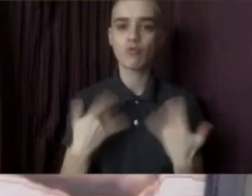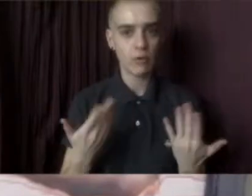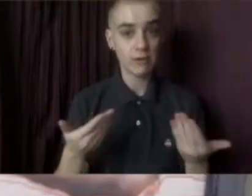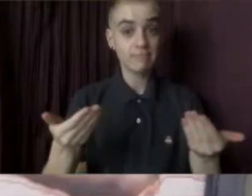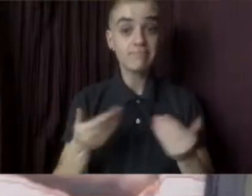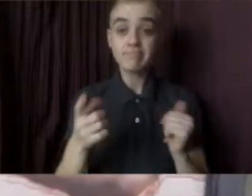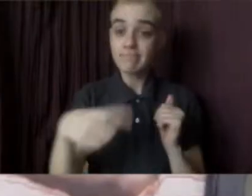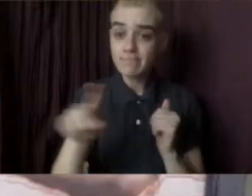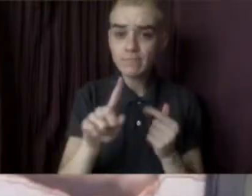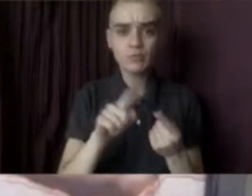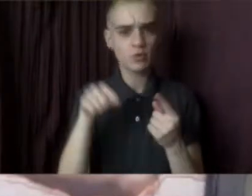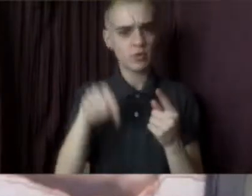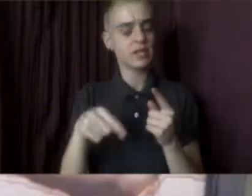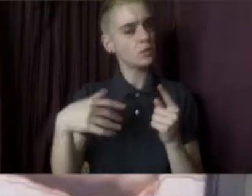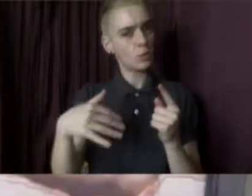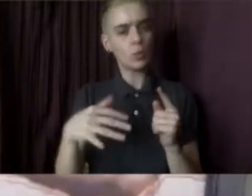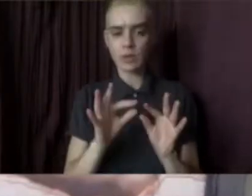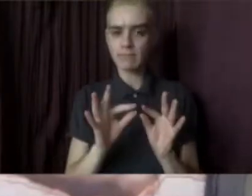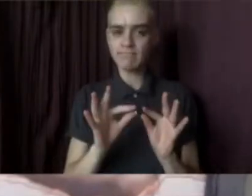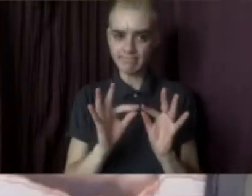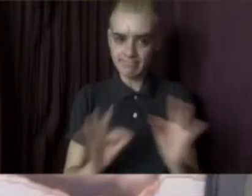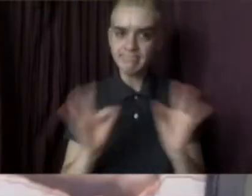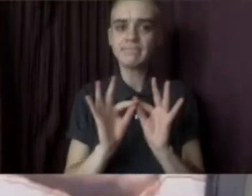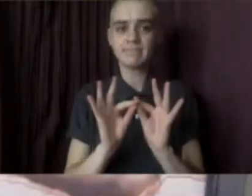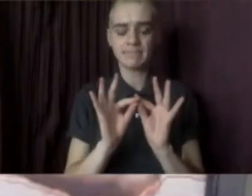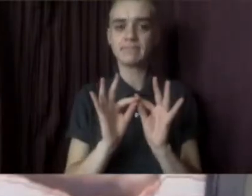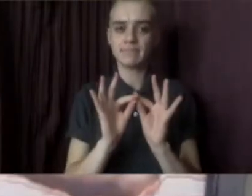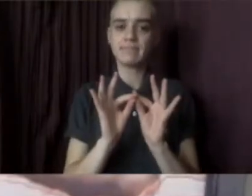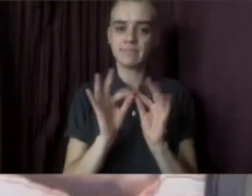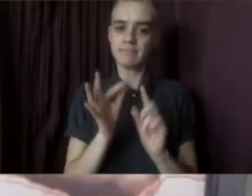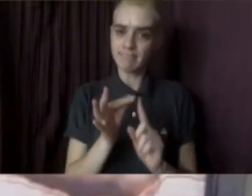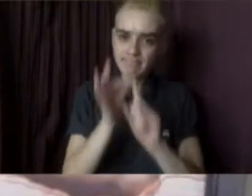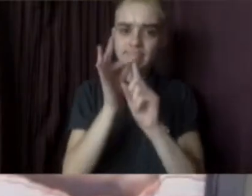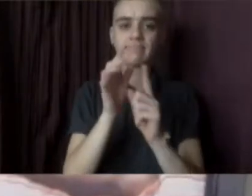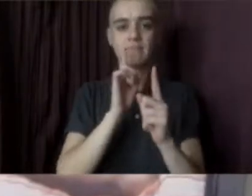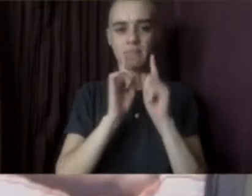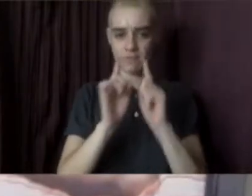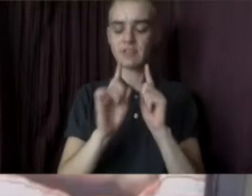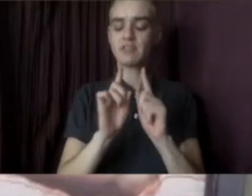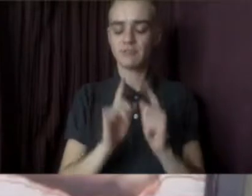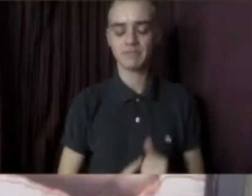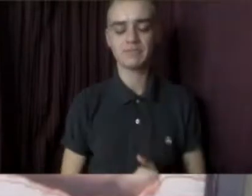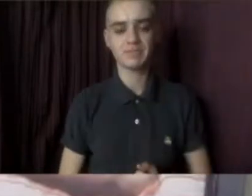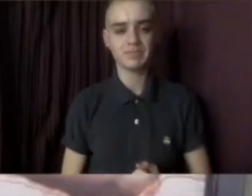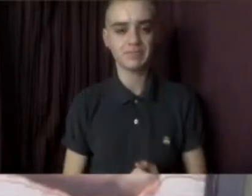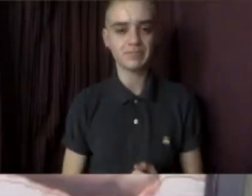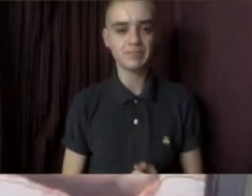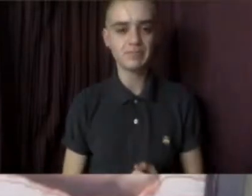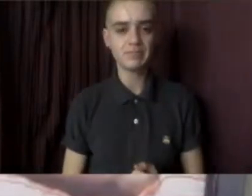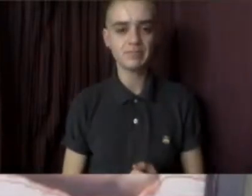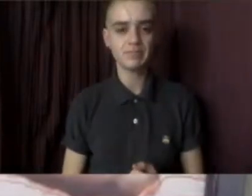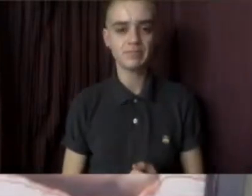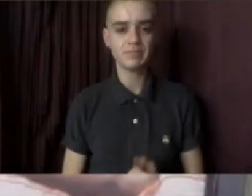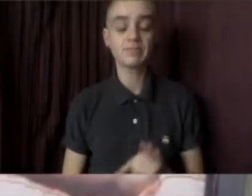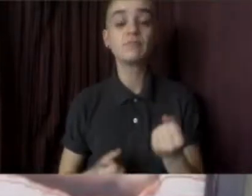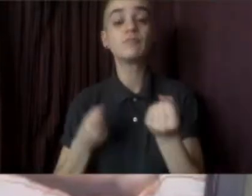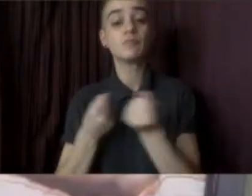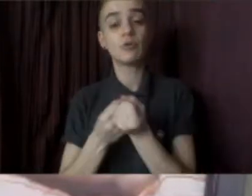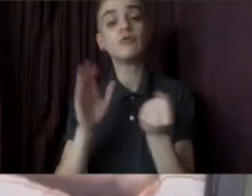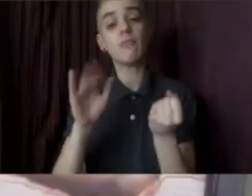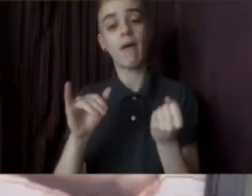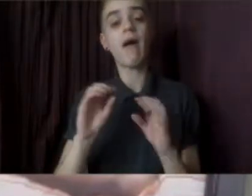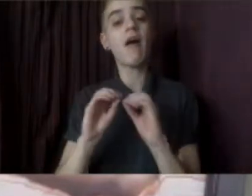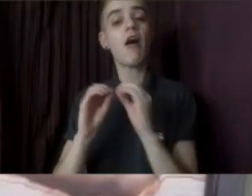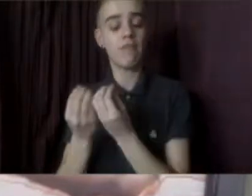on Capitol Hill, right next to the Supreme Court and behind the Capitol building. And I am delighted also to ask